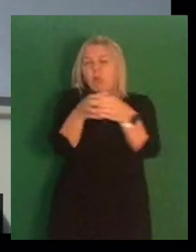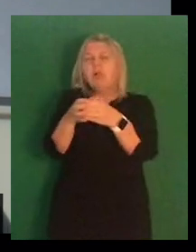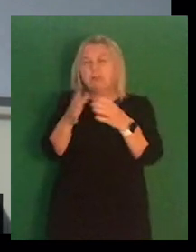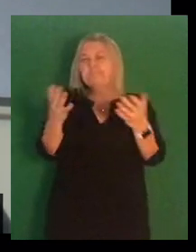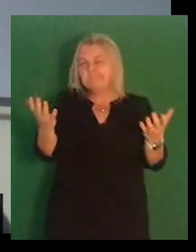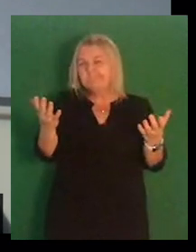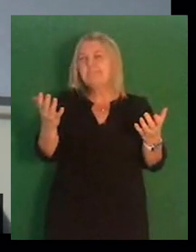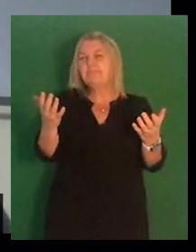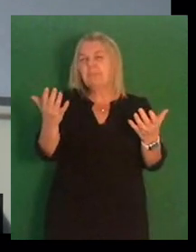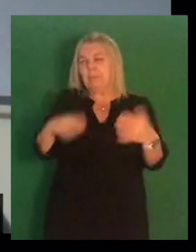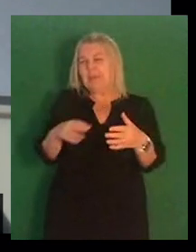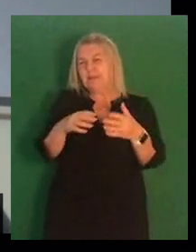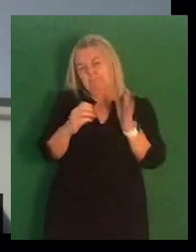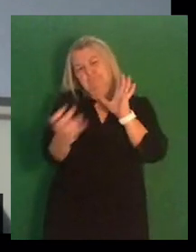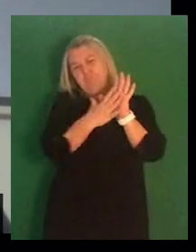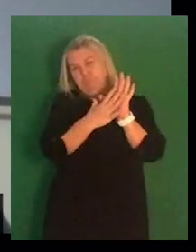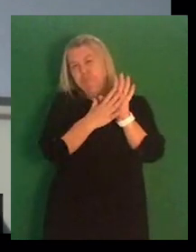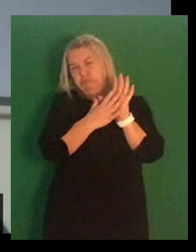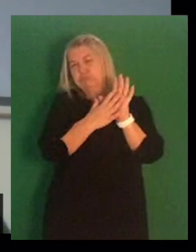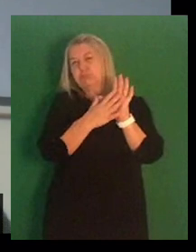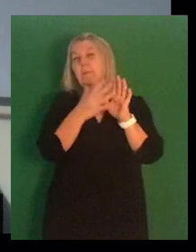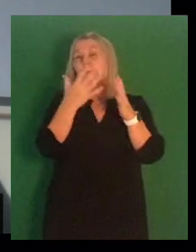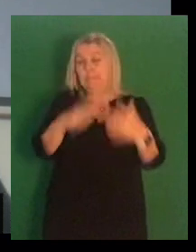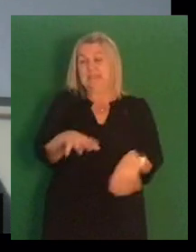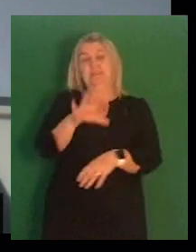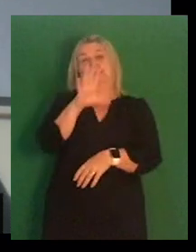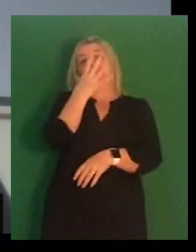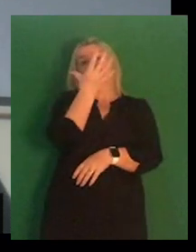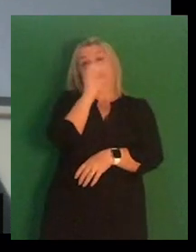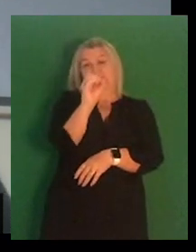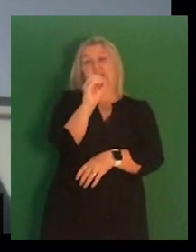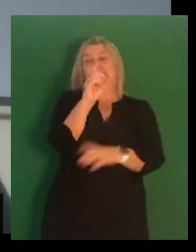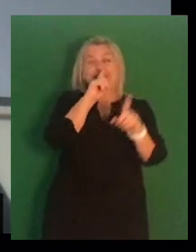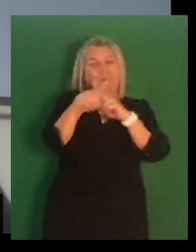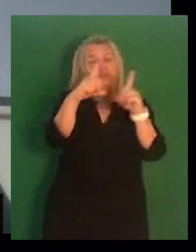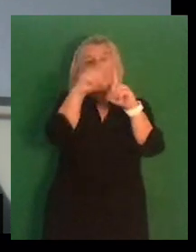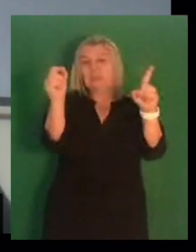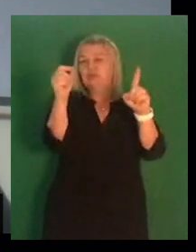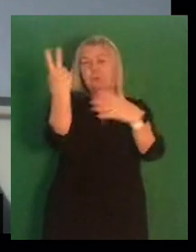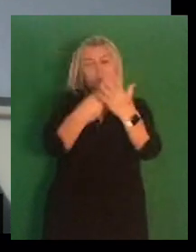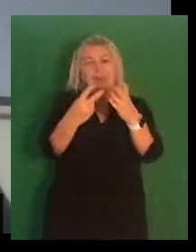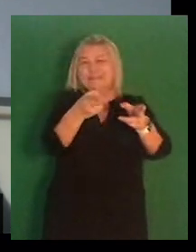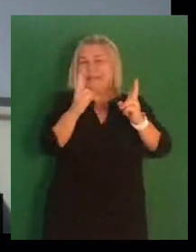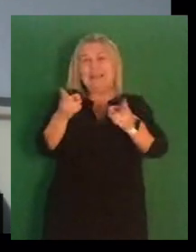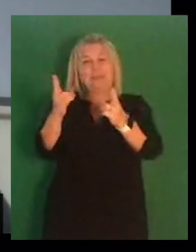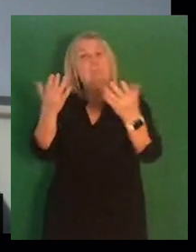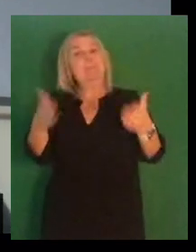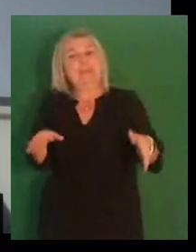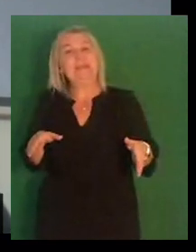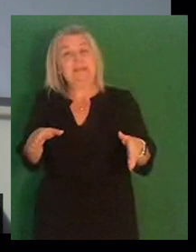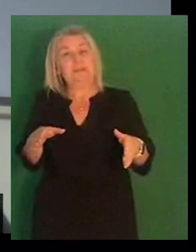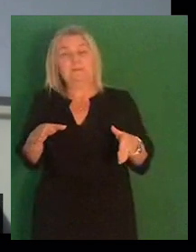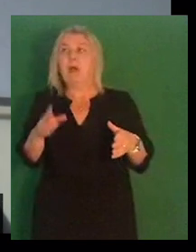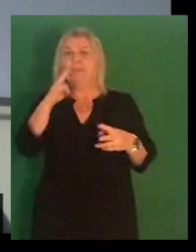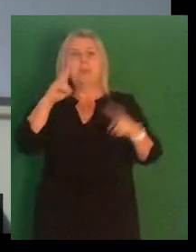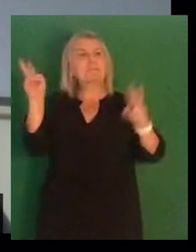end of it, and we've made 50 digital artworks that have been seen by over 12 million people all